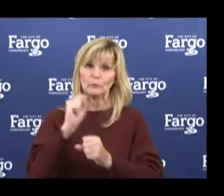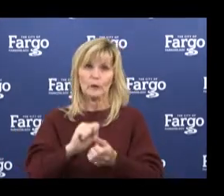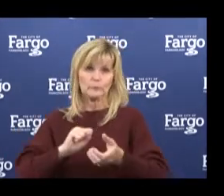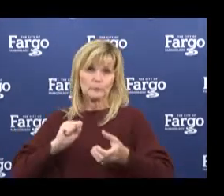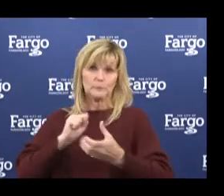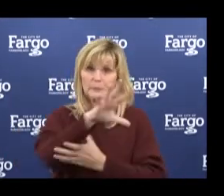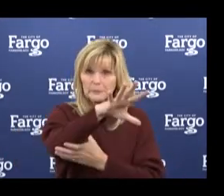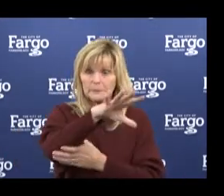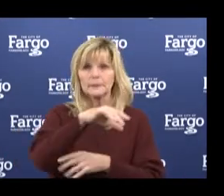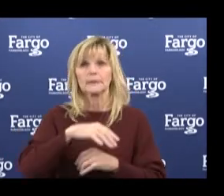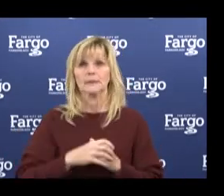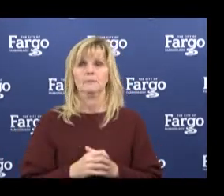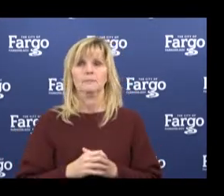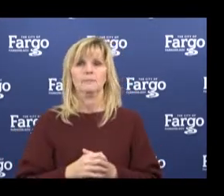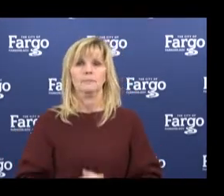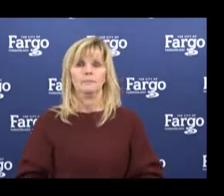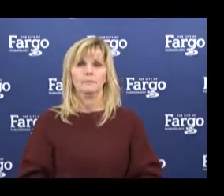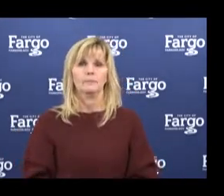droplets. And